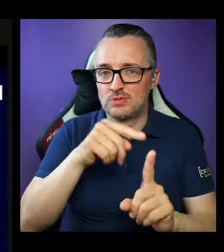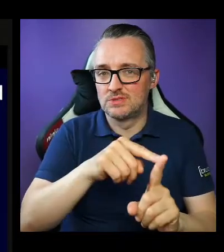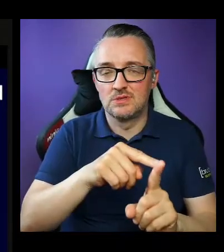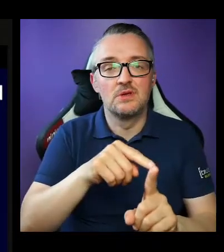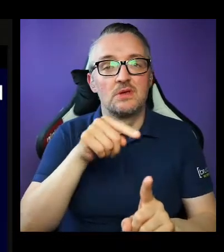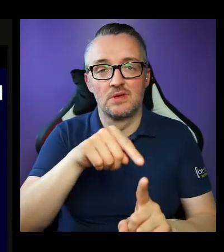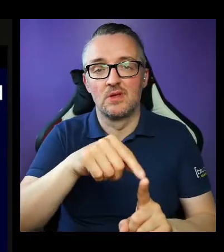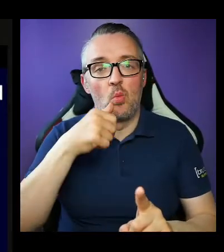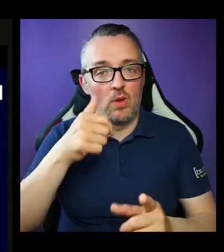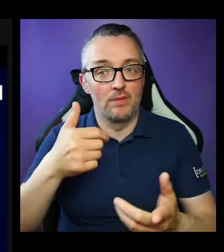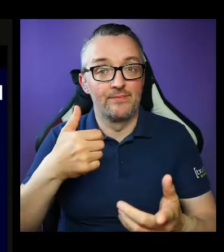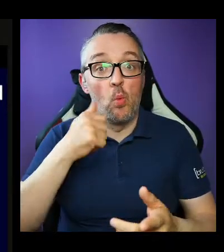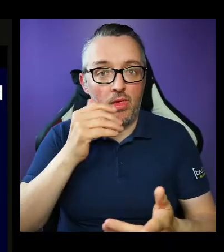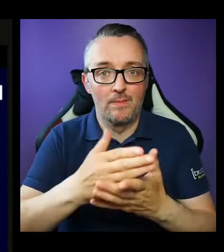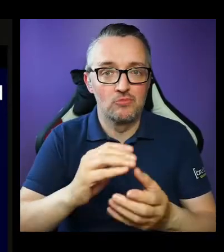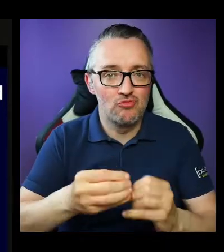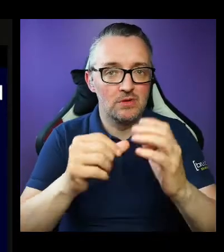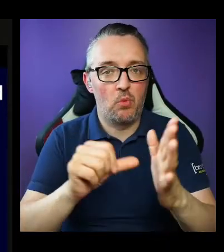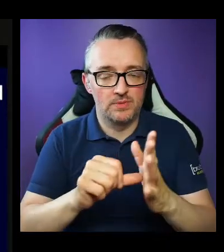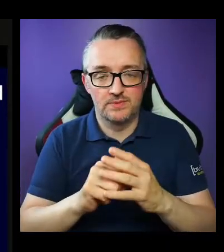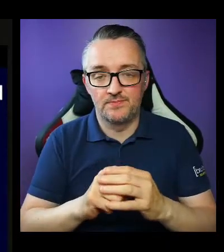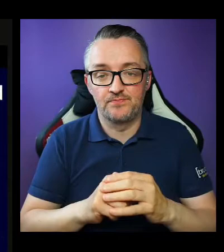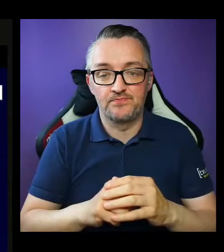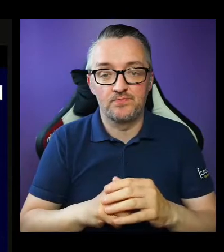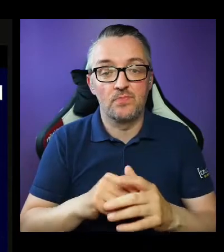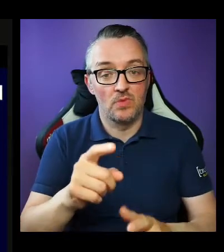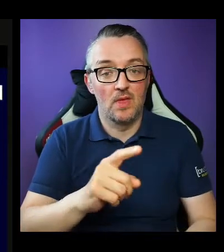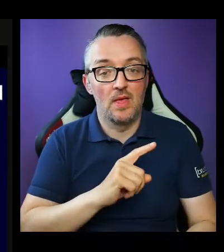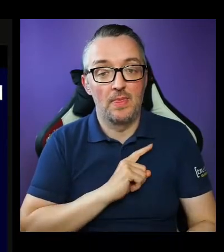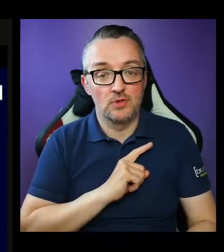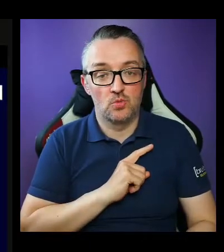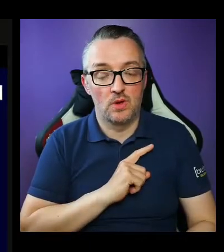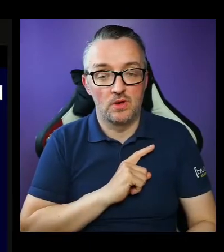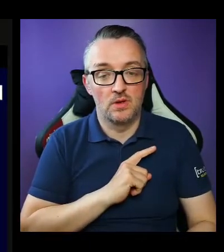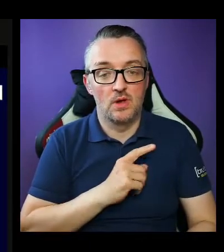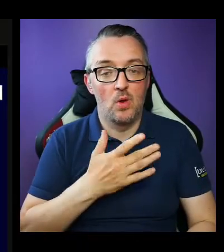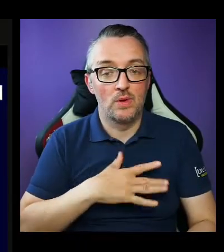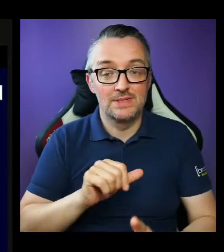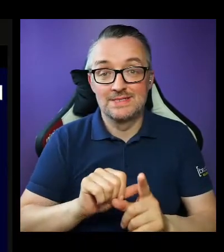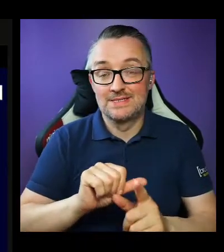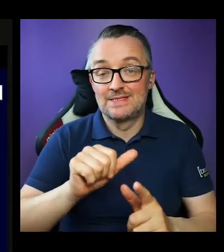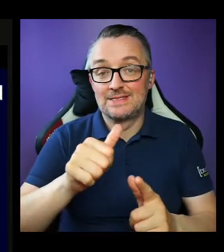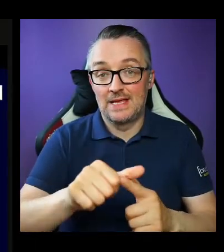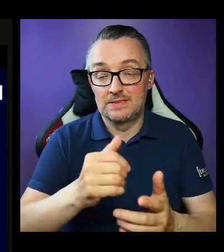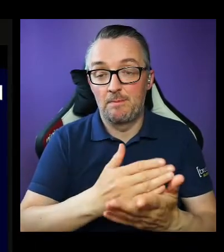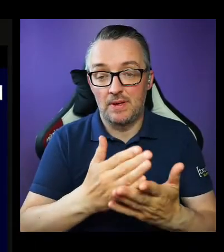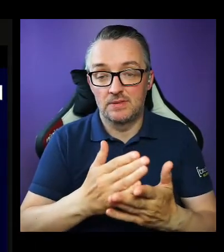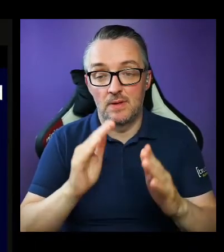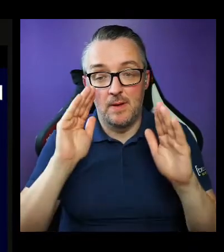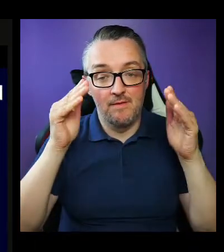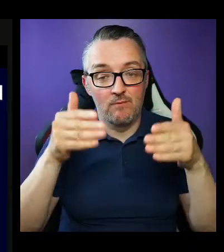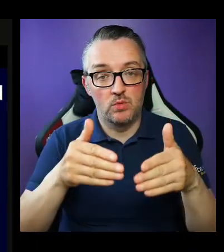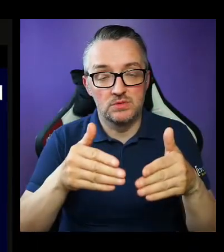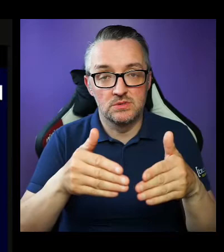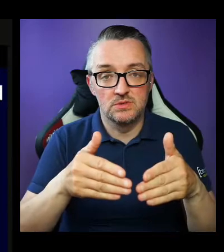will create problems. And for that reason, actually, I want the next section to really focus on